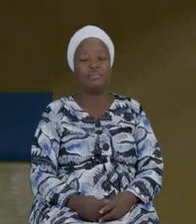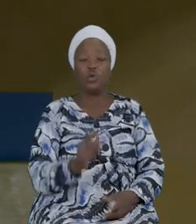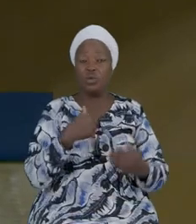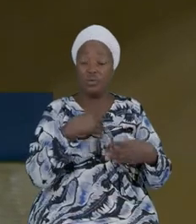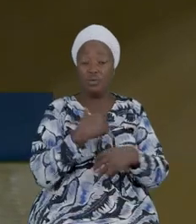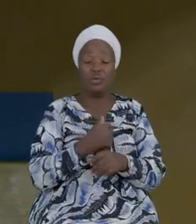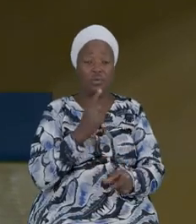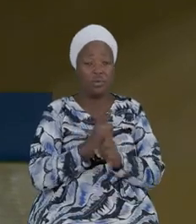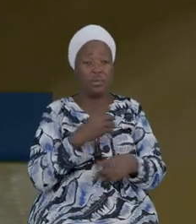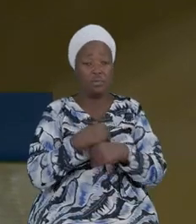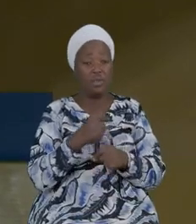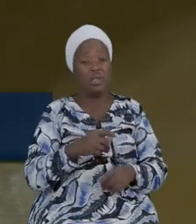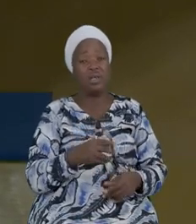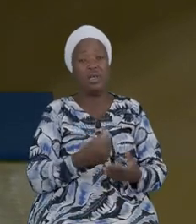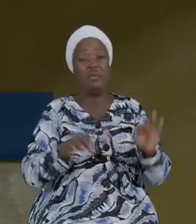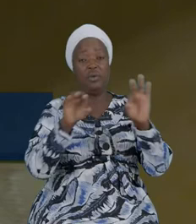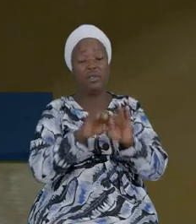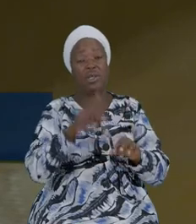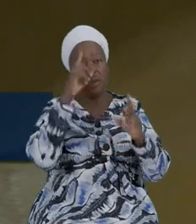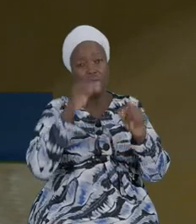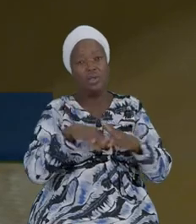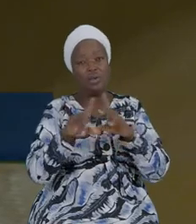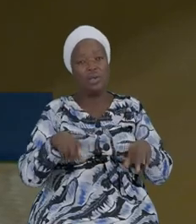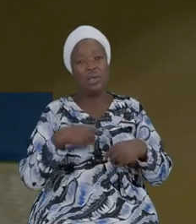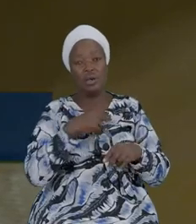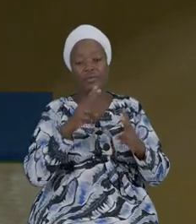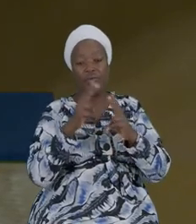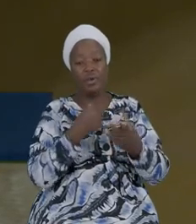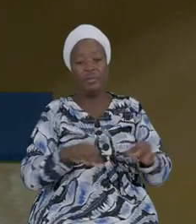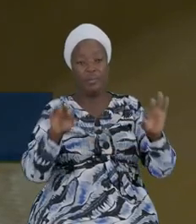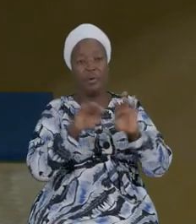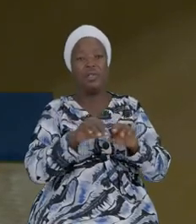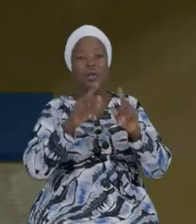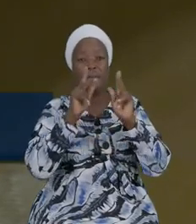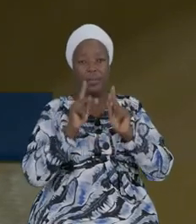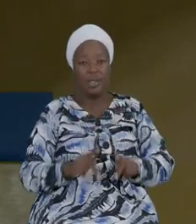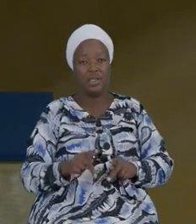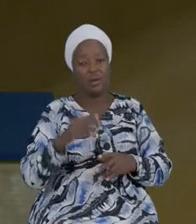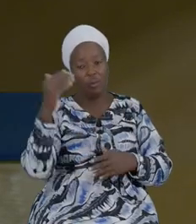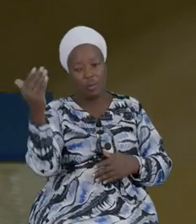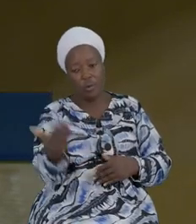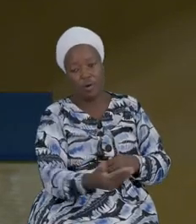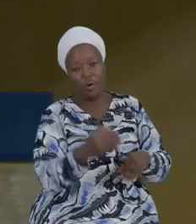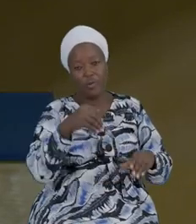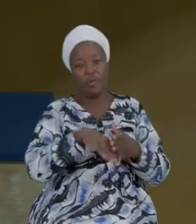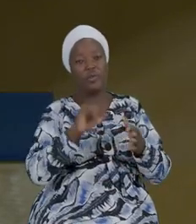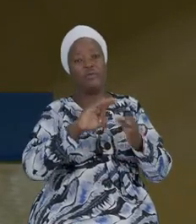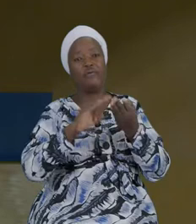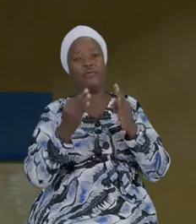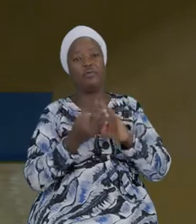Please, and you are a very, very important person. Welcome into the fold.